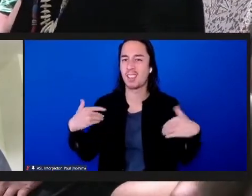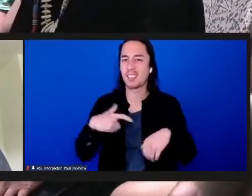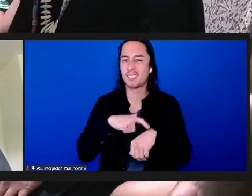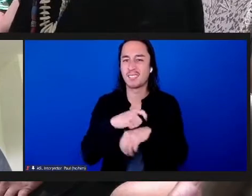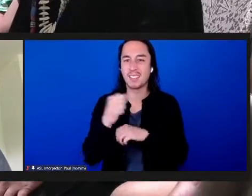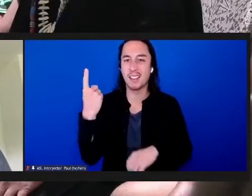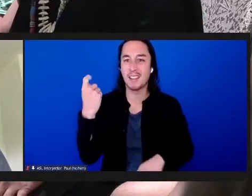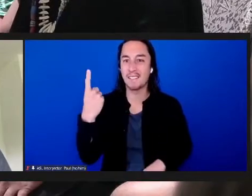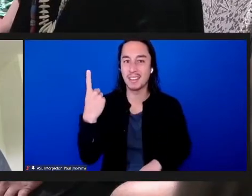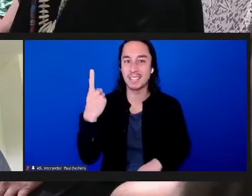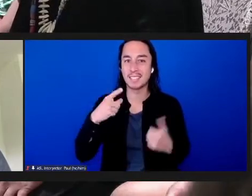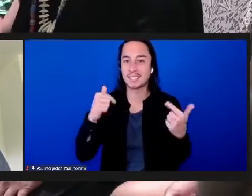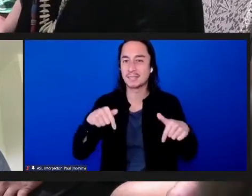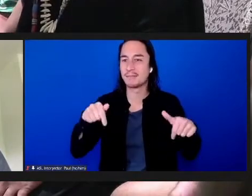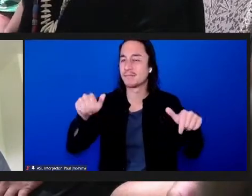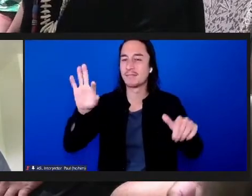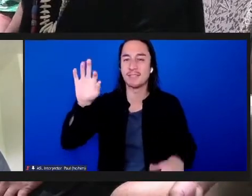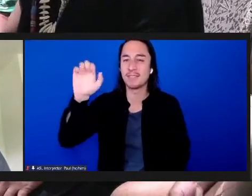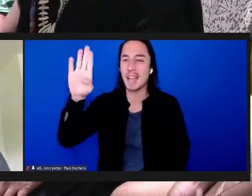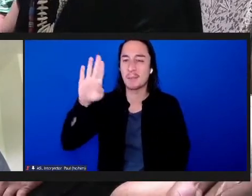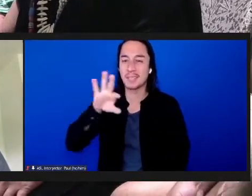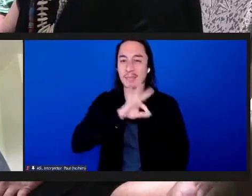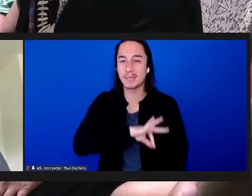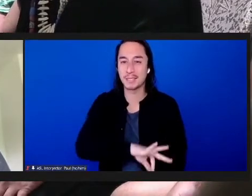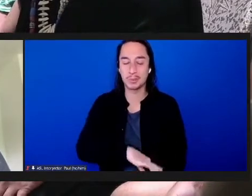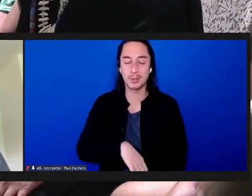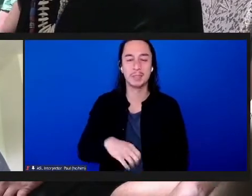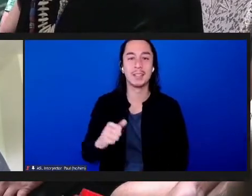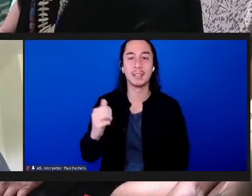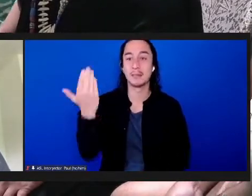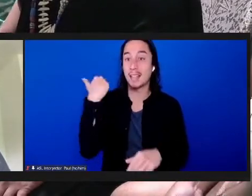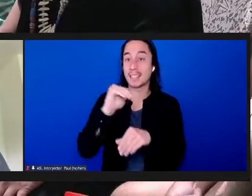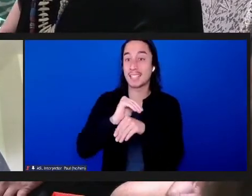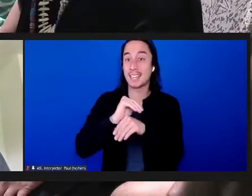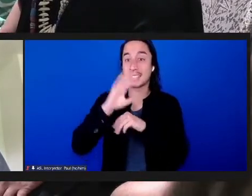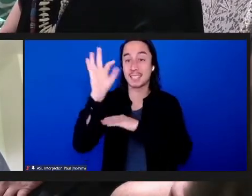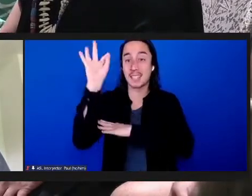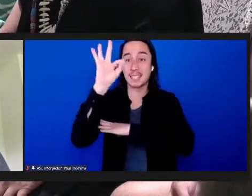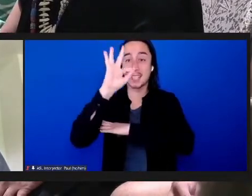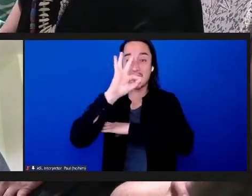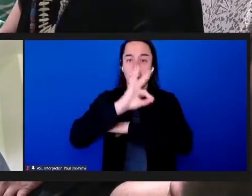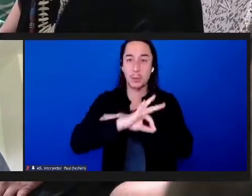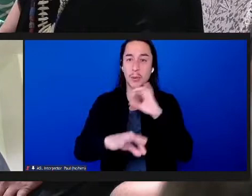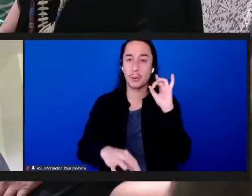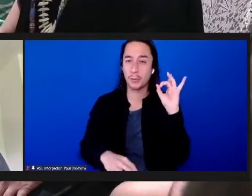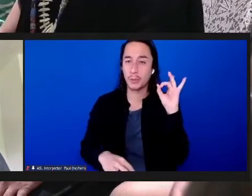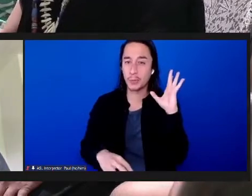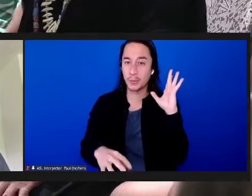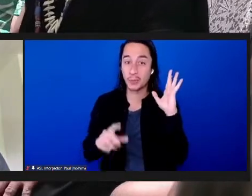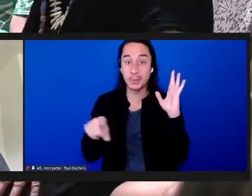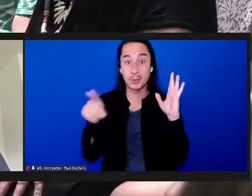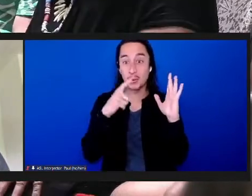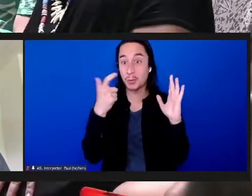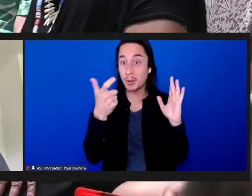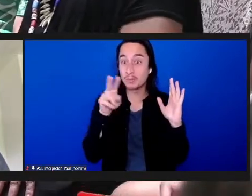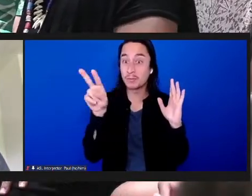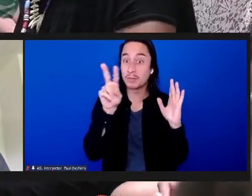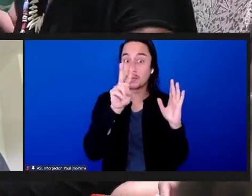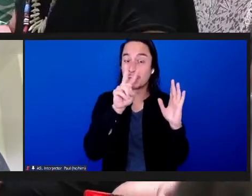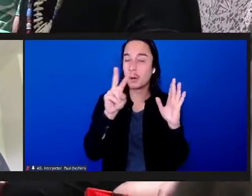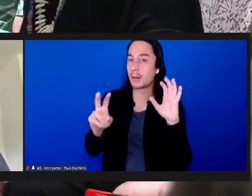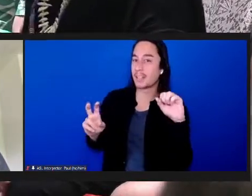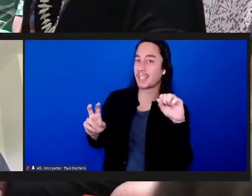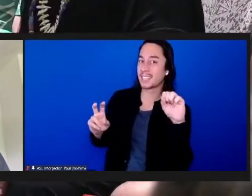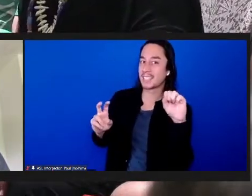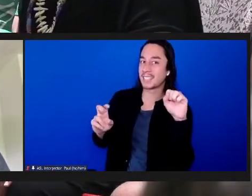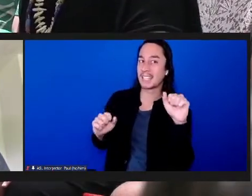fabulous Pittsburgh. That this last night's sunset was something else. Did you all see that? Child, I ain't